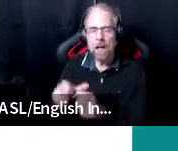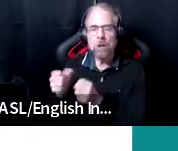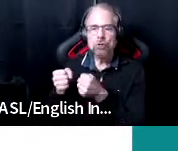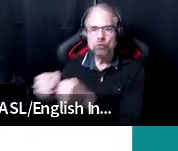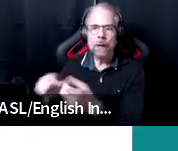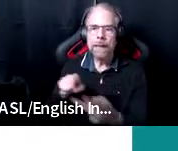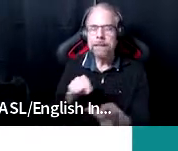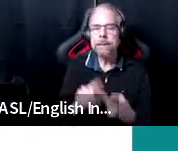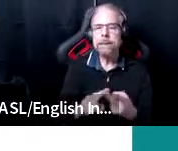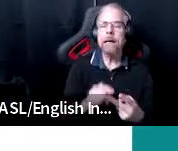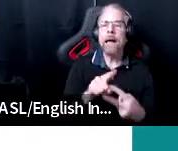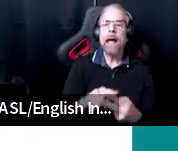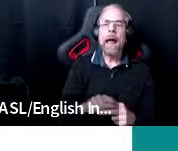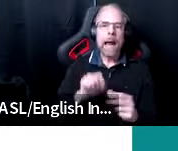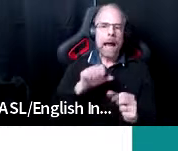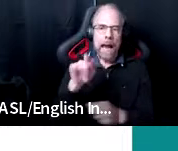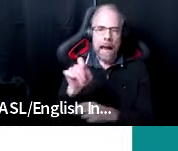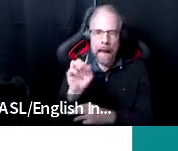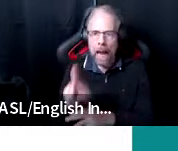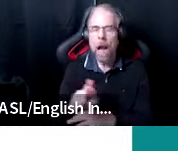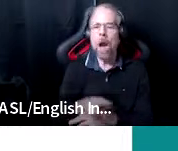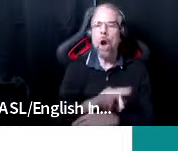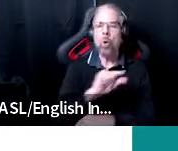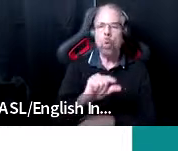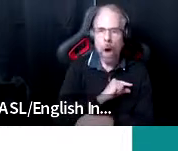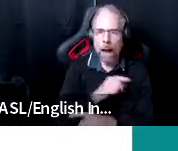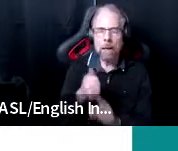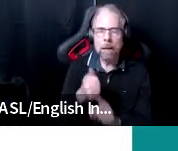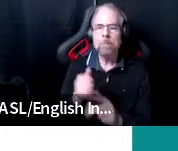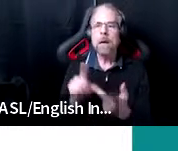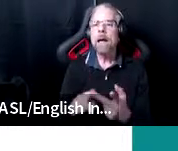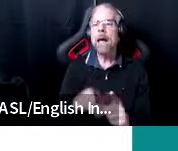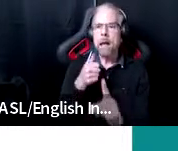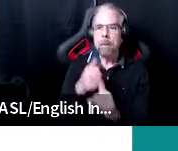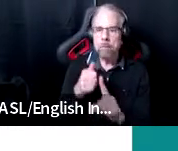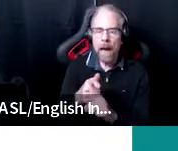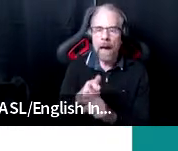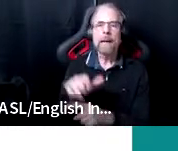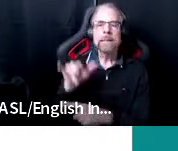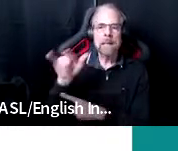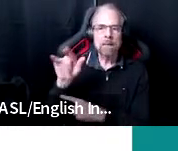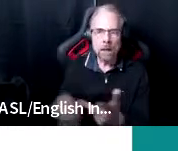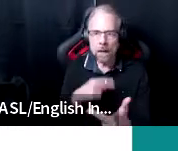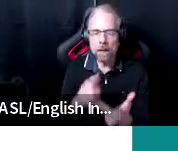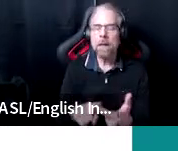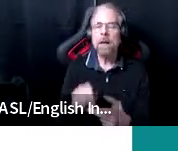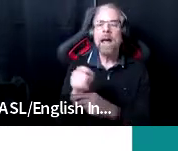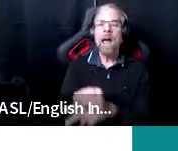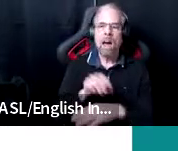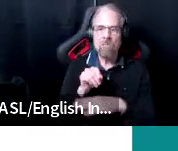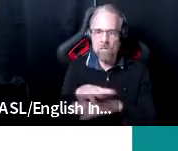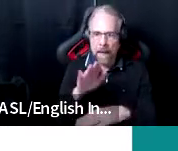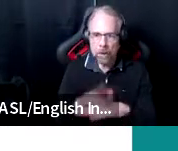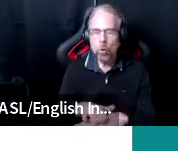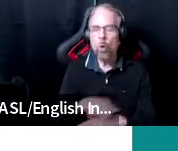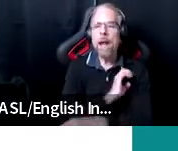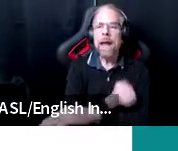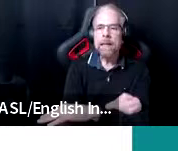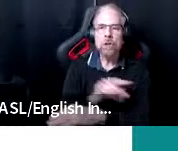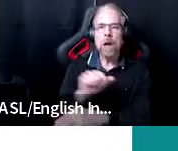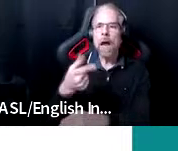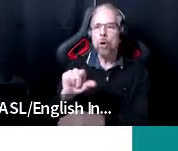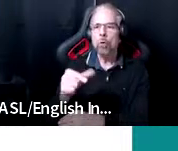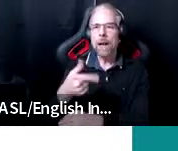quality impacts, impacts to aviation, navigation, the effect on energy and greenhouse gas